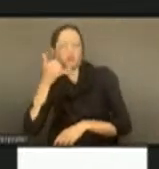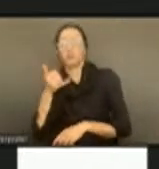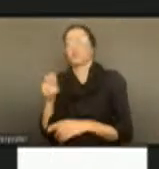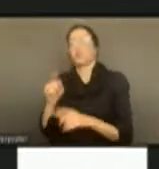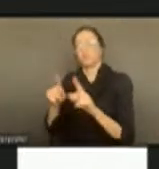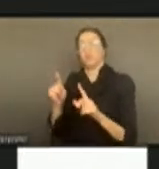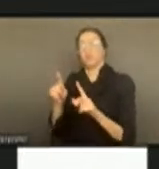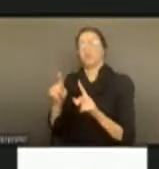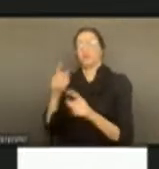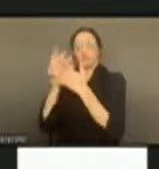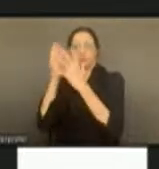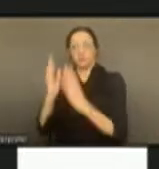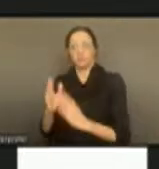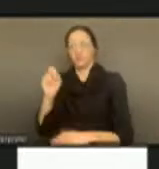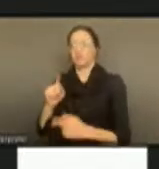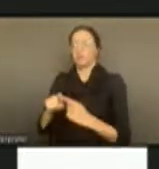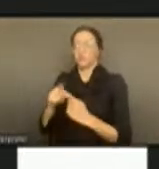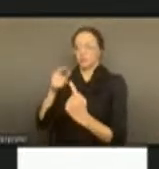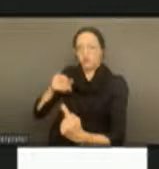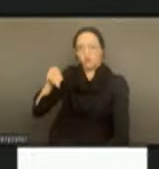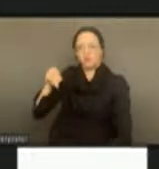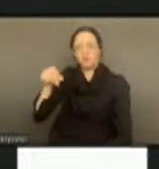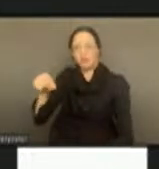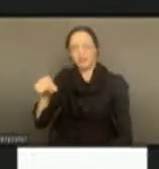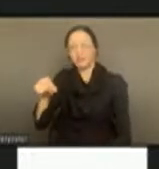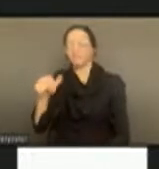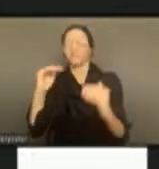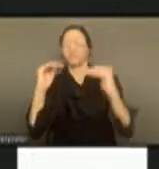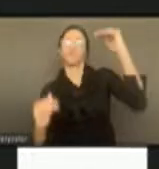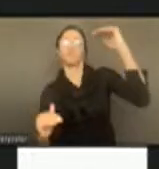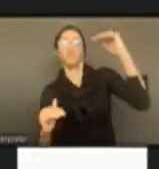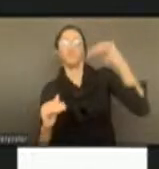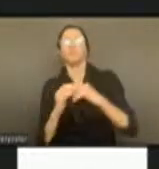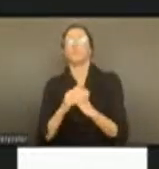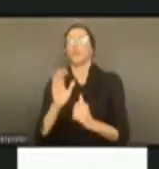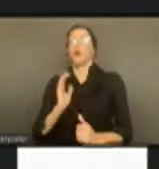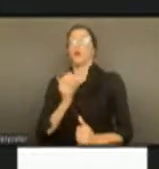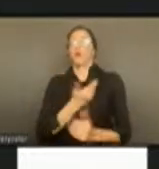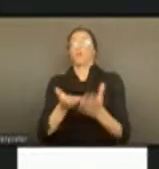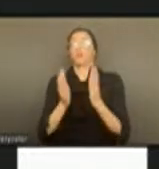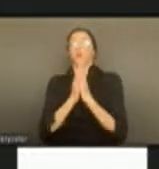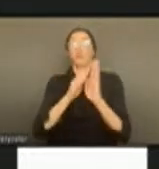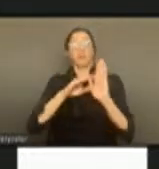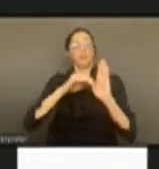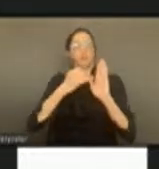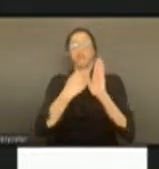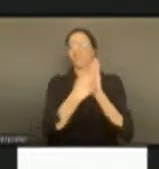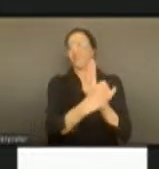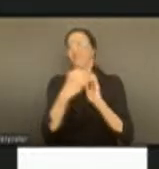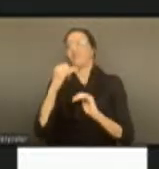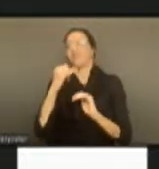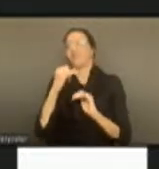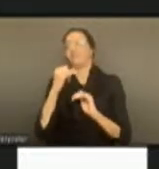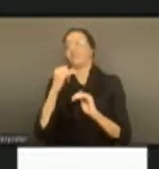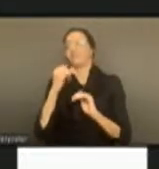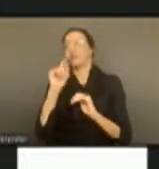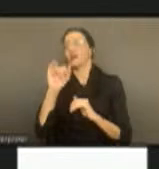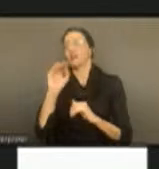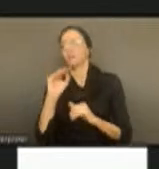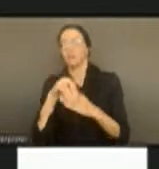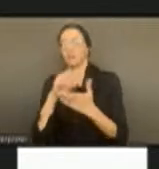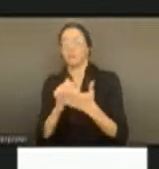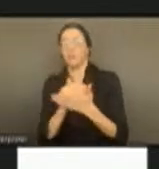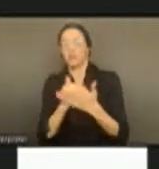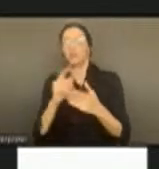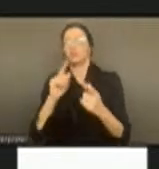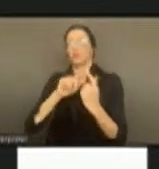parent. Our request is a line item in this year's budget to end the county's practice of generating revenue in this way and to cover the cost